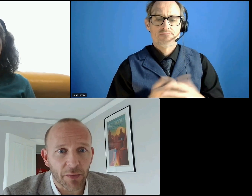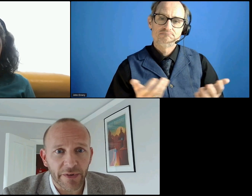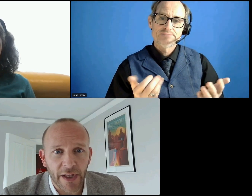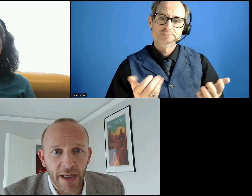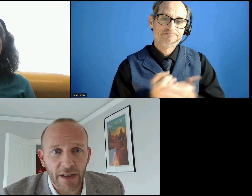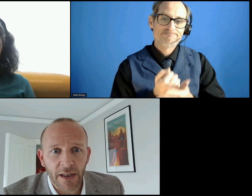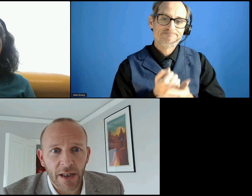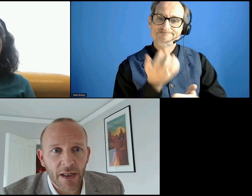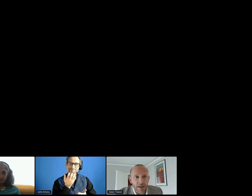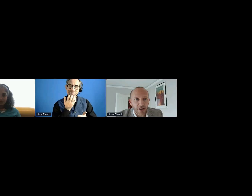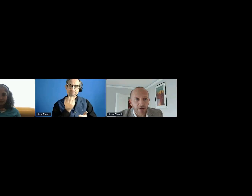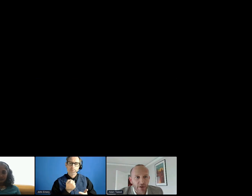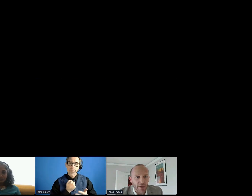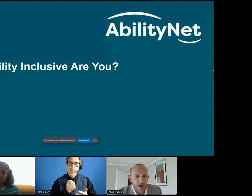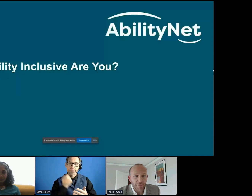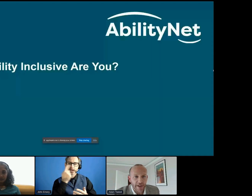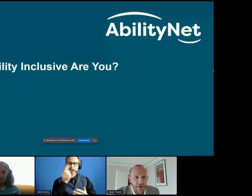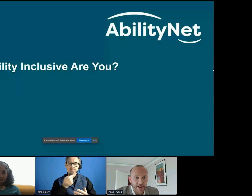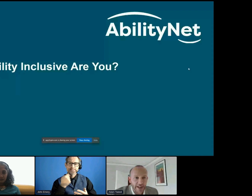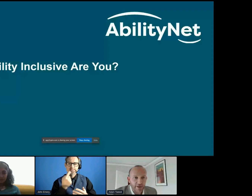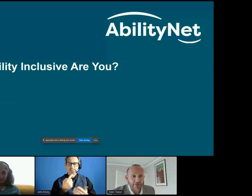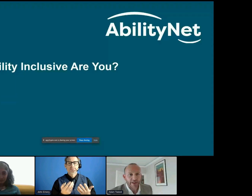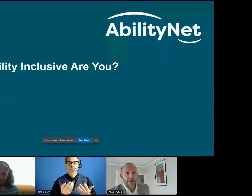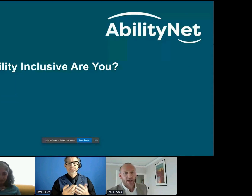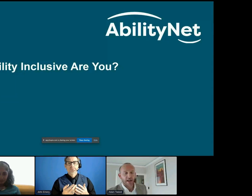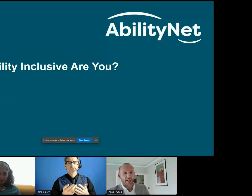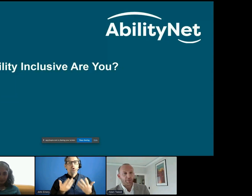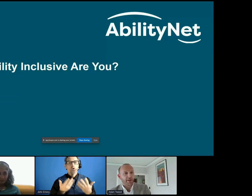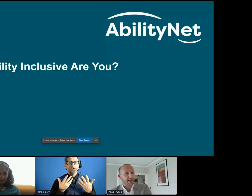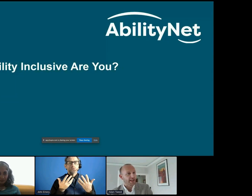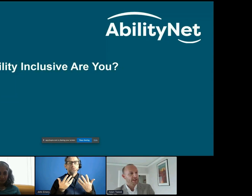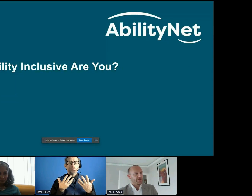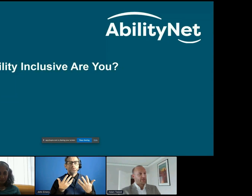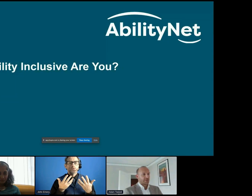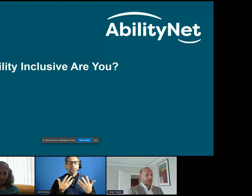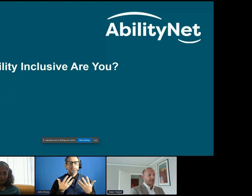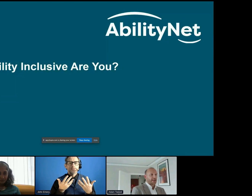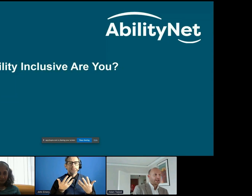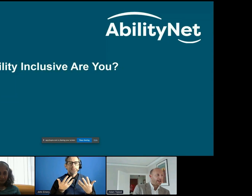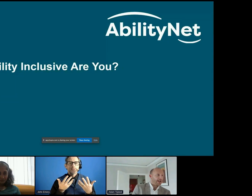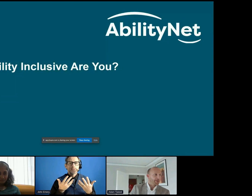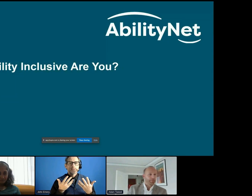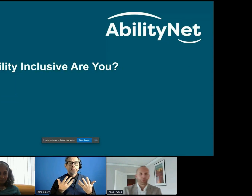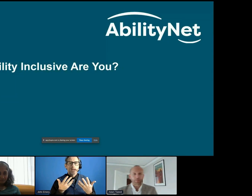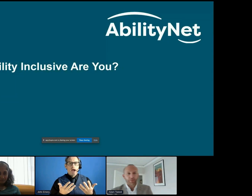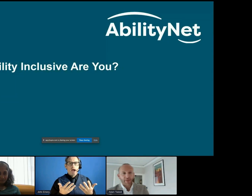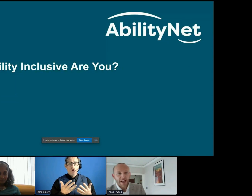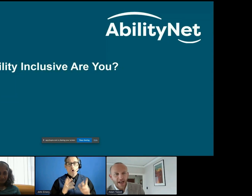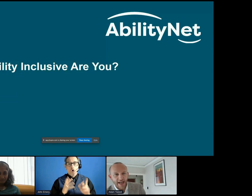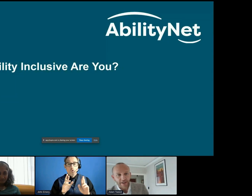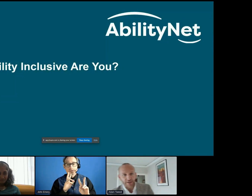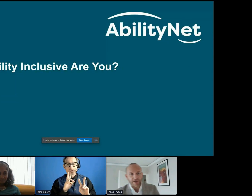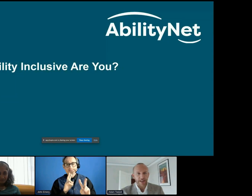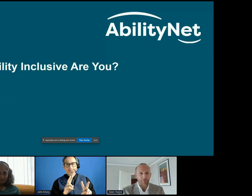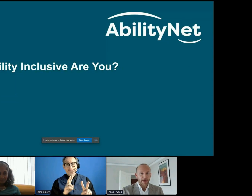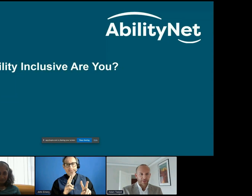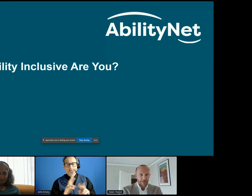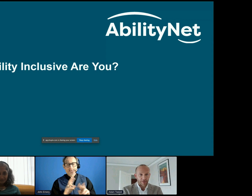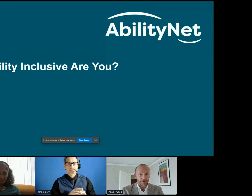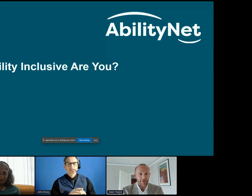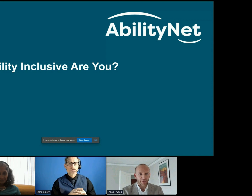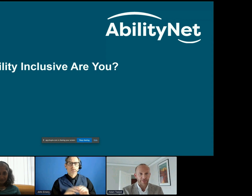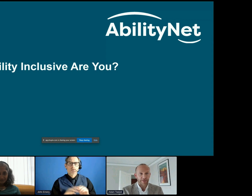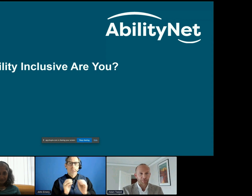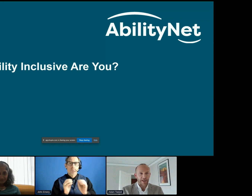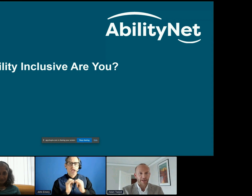really wants that. So hopefully you can now see the slide deck, and the BSL